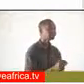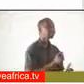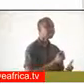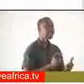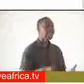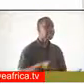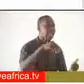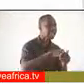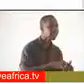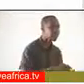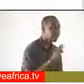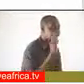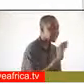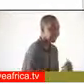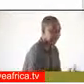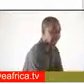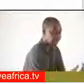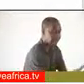the following: